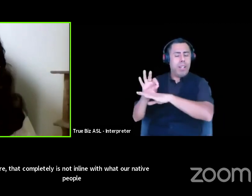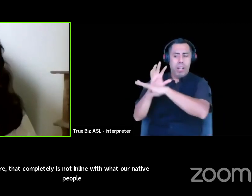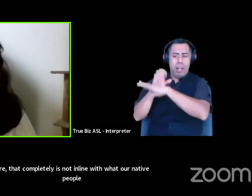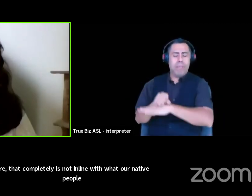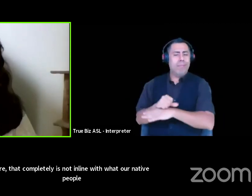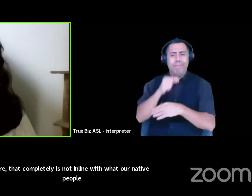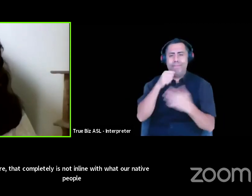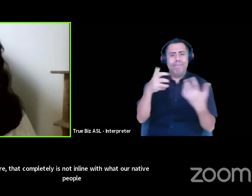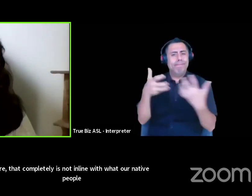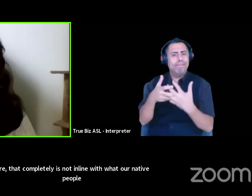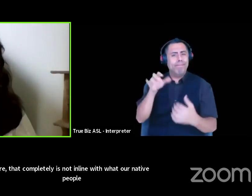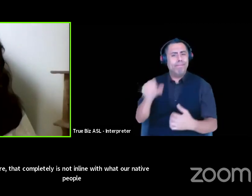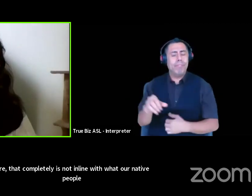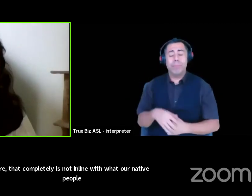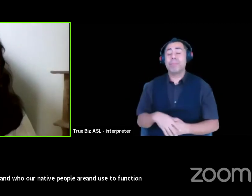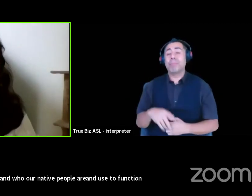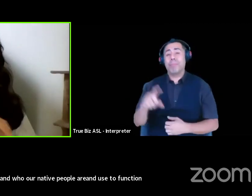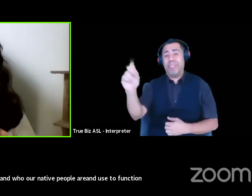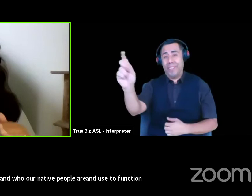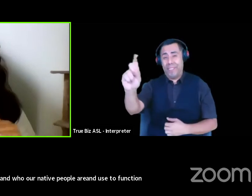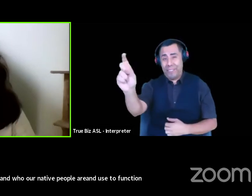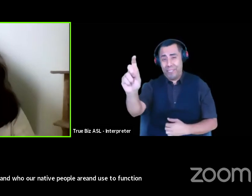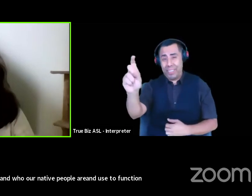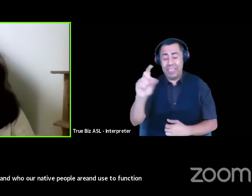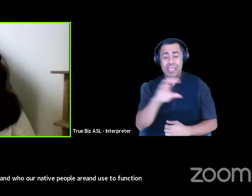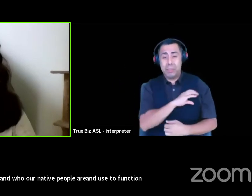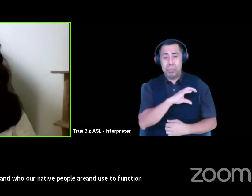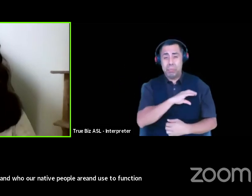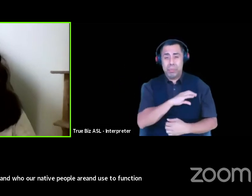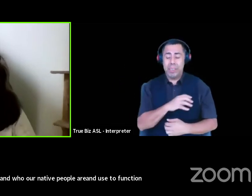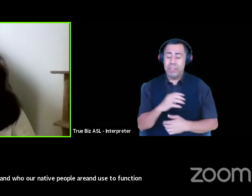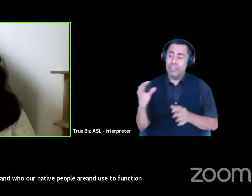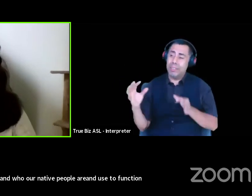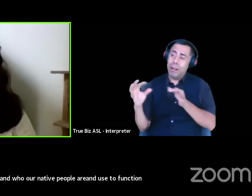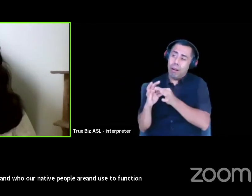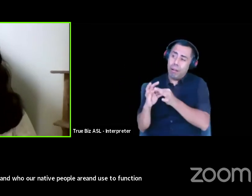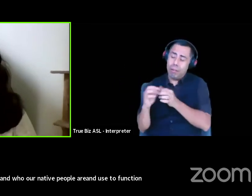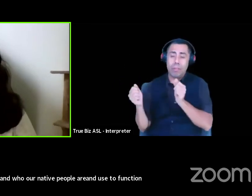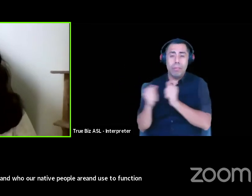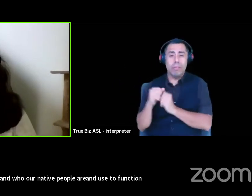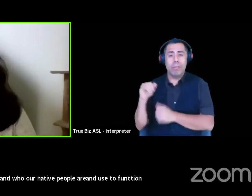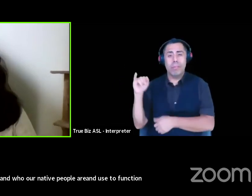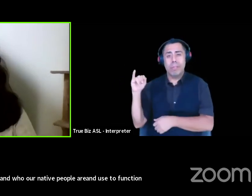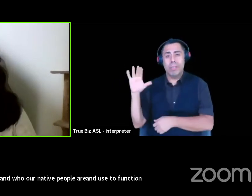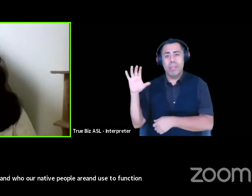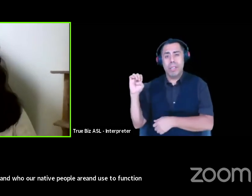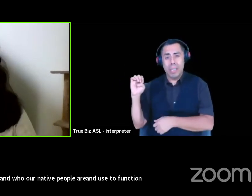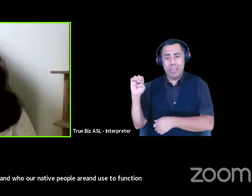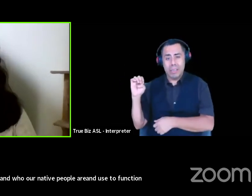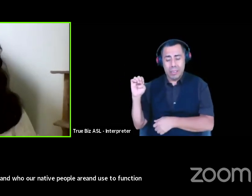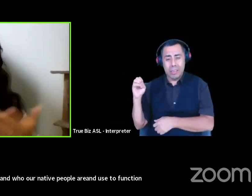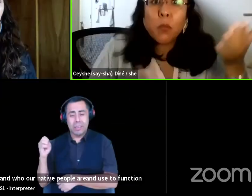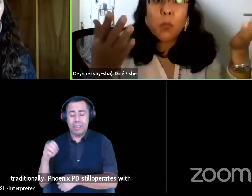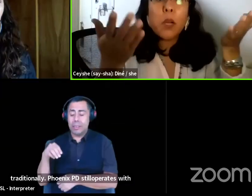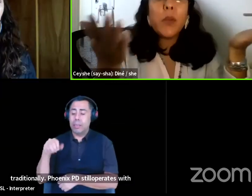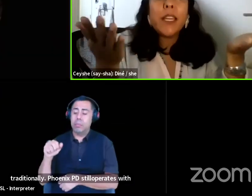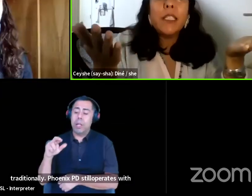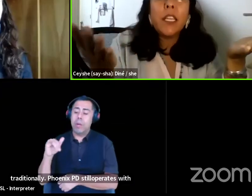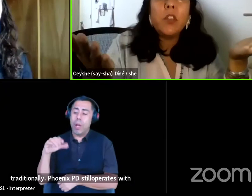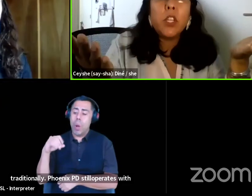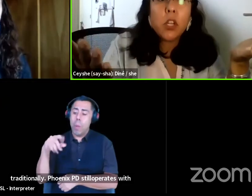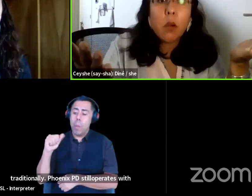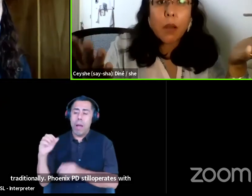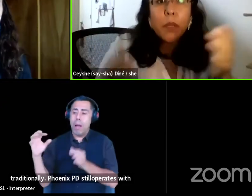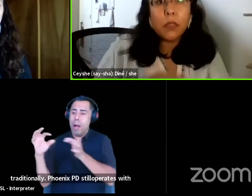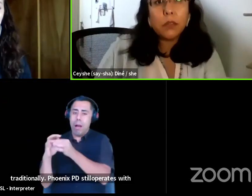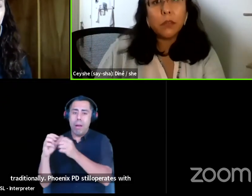still operates with ICE. Maricopa's Sheriff's Office still cooperates with ICE. And it's really scary, but we